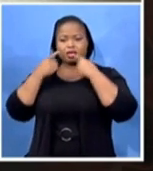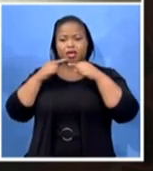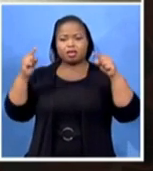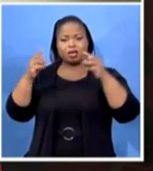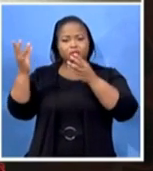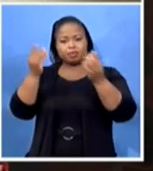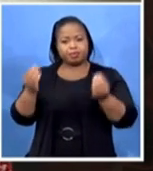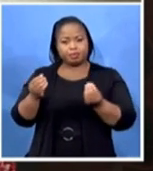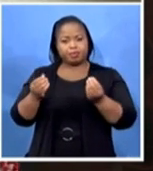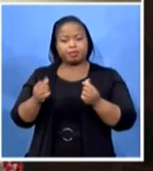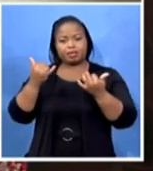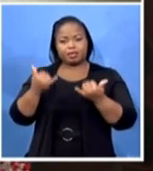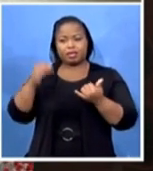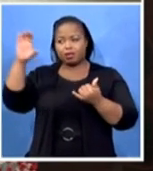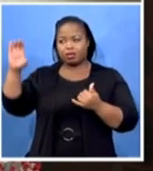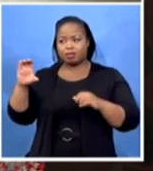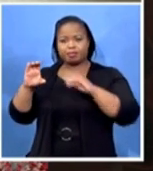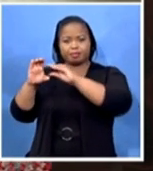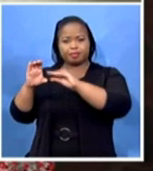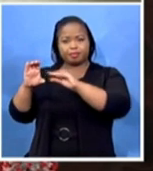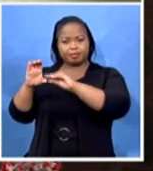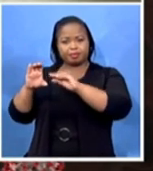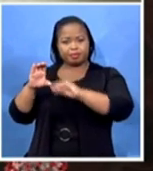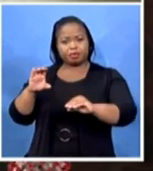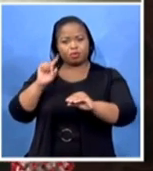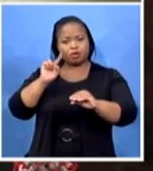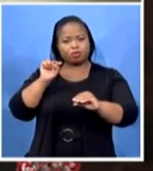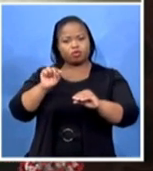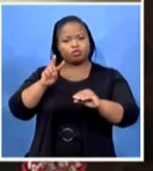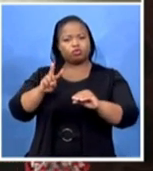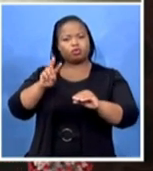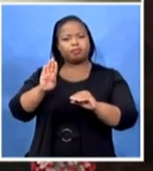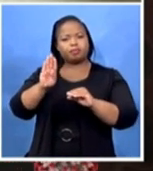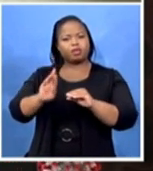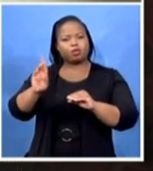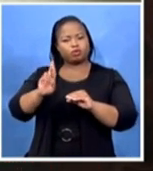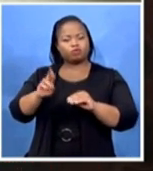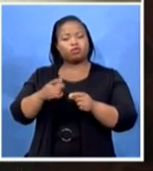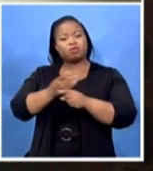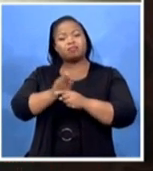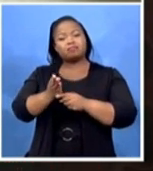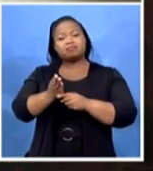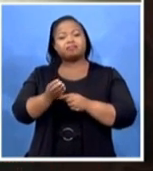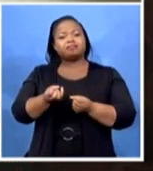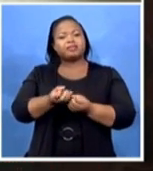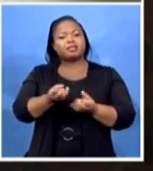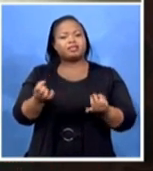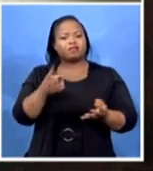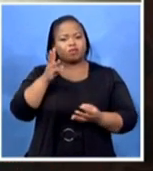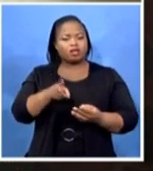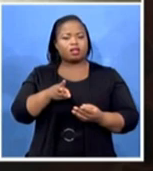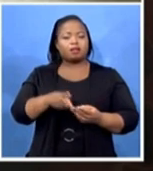be dispersed to the necessary beneficiaries. But there's also been complaints about the